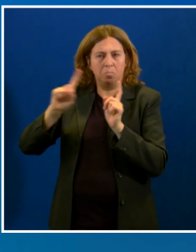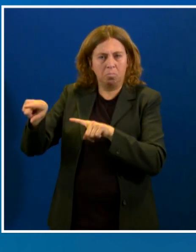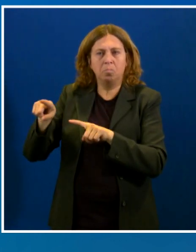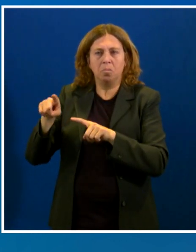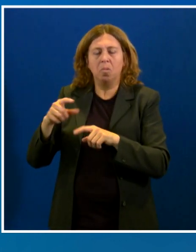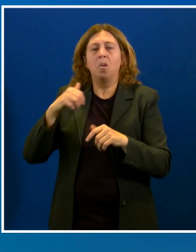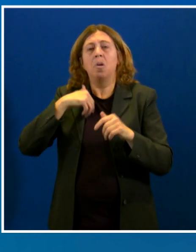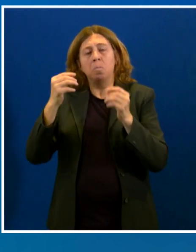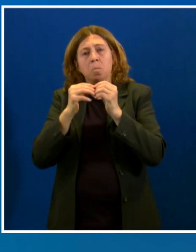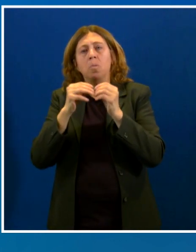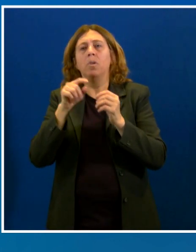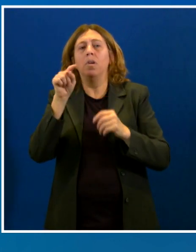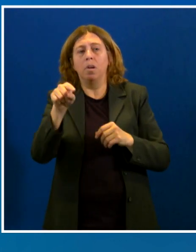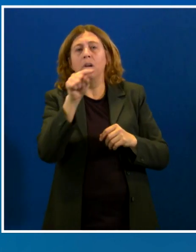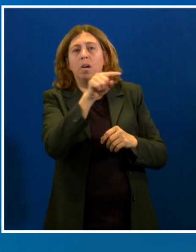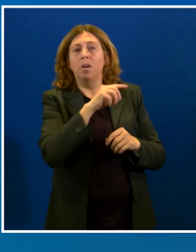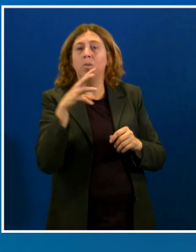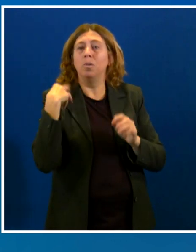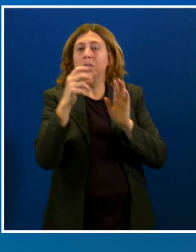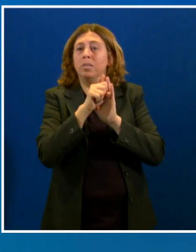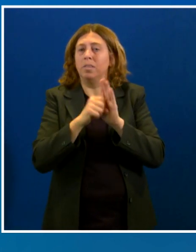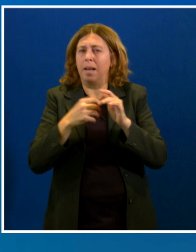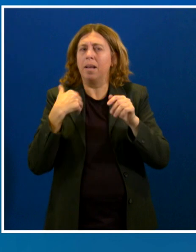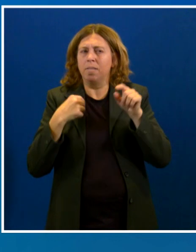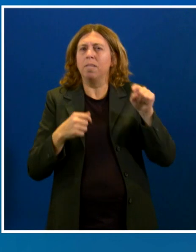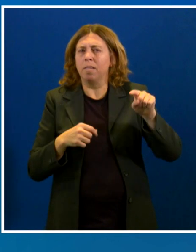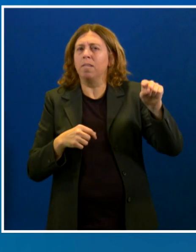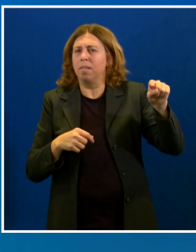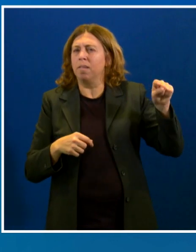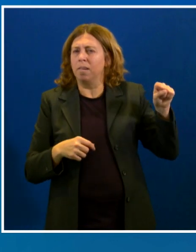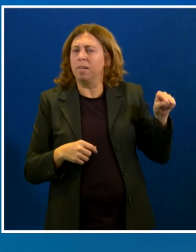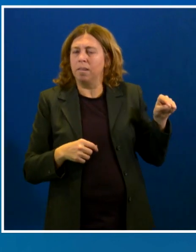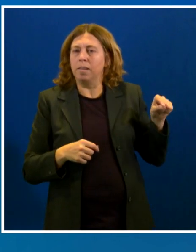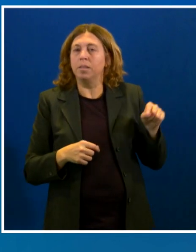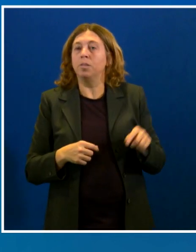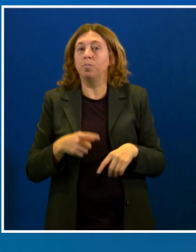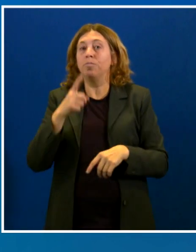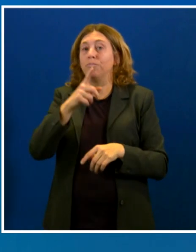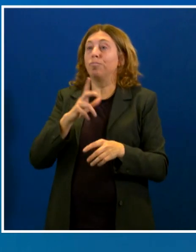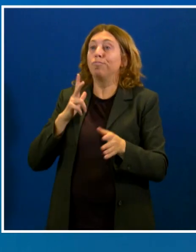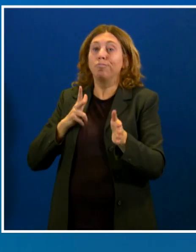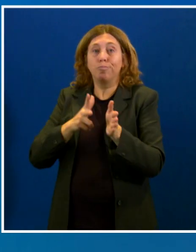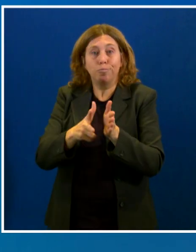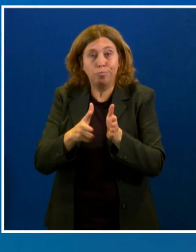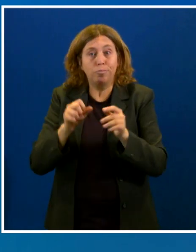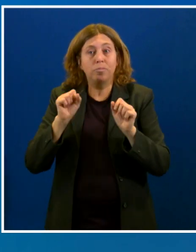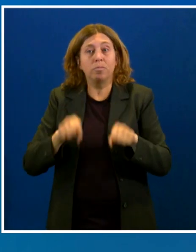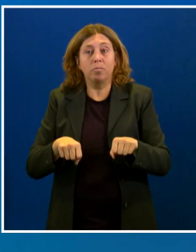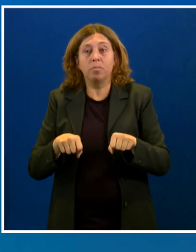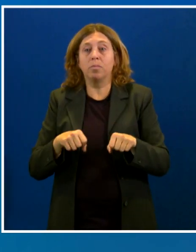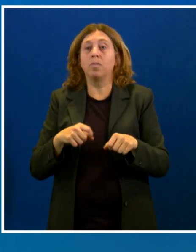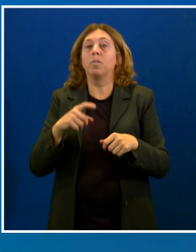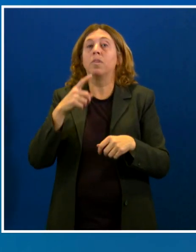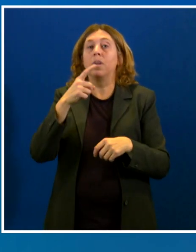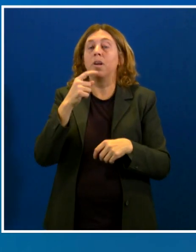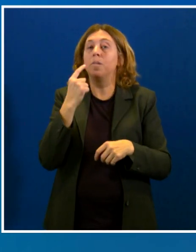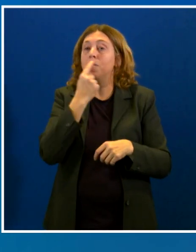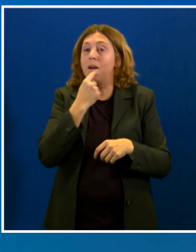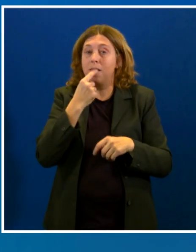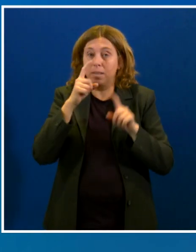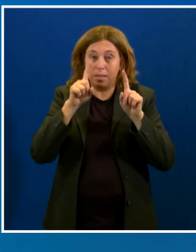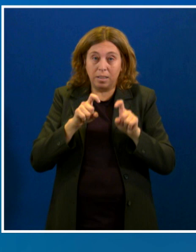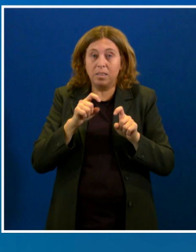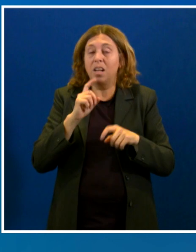for their testing sites. It's a self-administered oral swab saliva